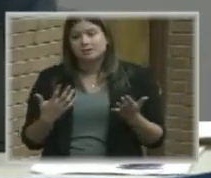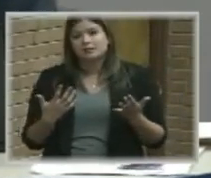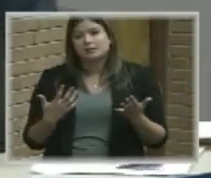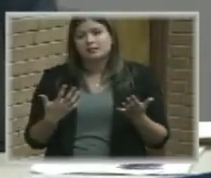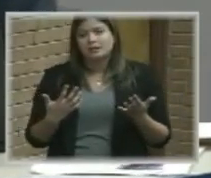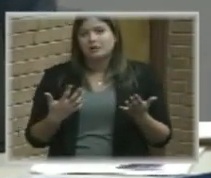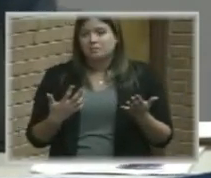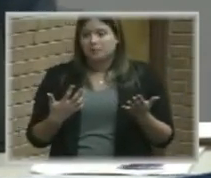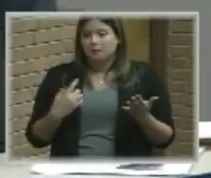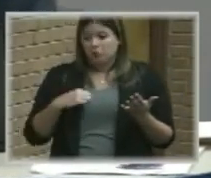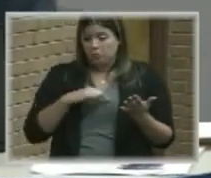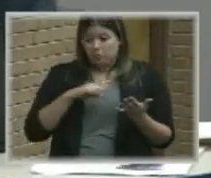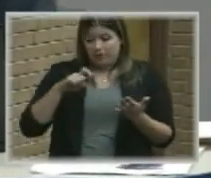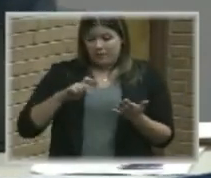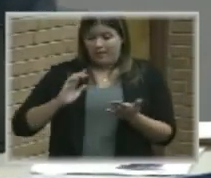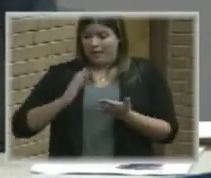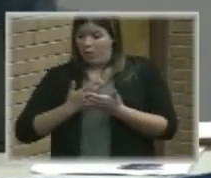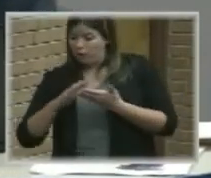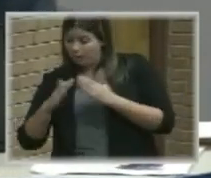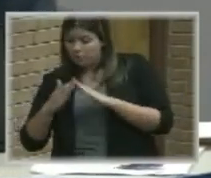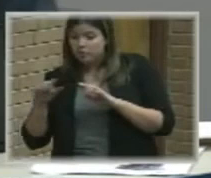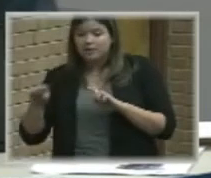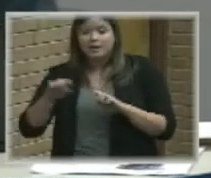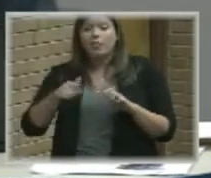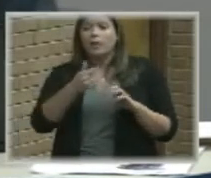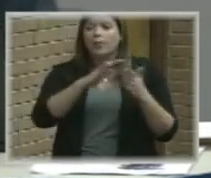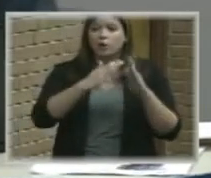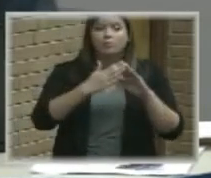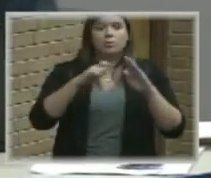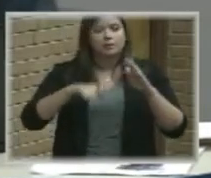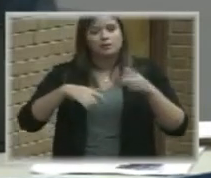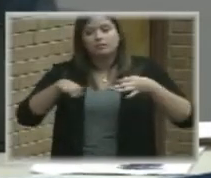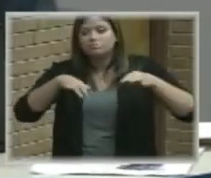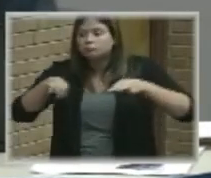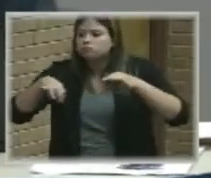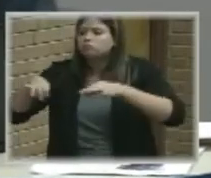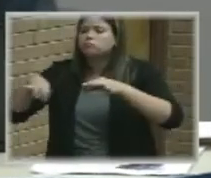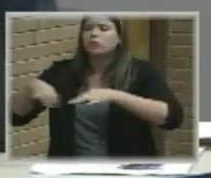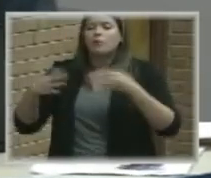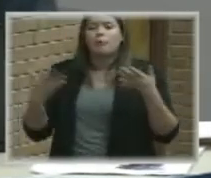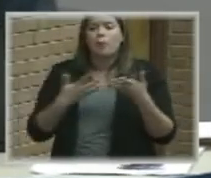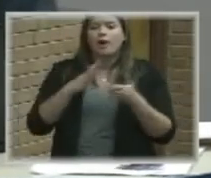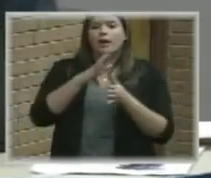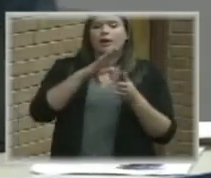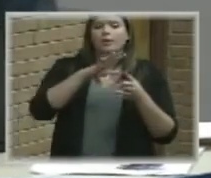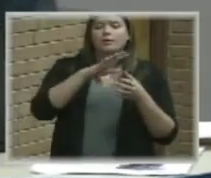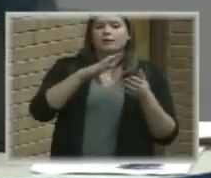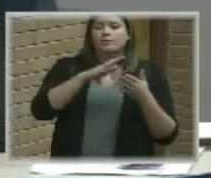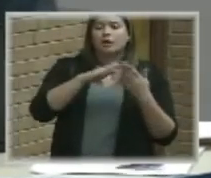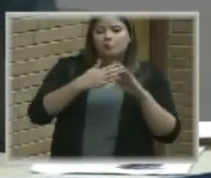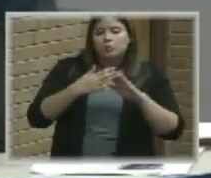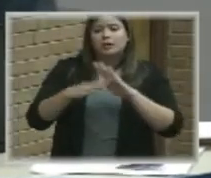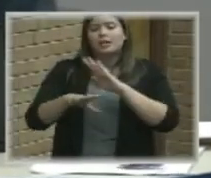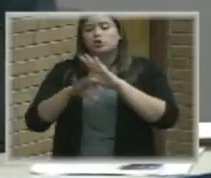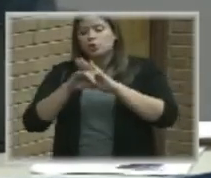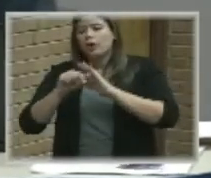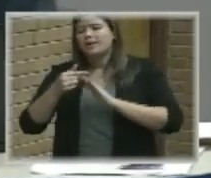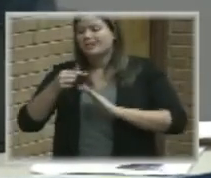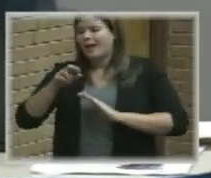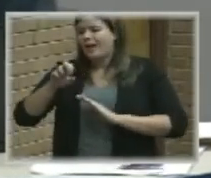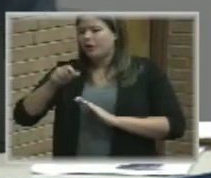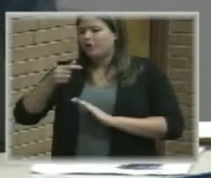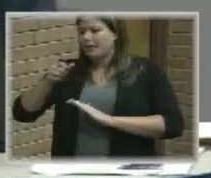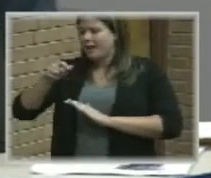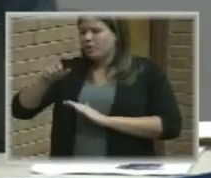the need to bring our community and the other communities up to speed about what community choice aggregation is, what it isn't. A lot of people think